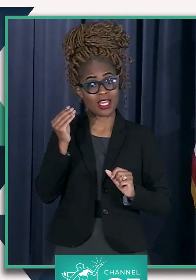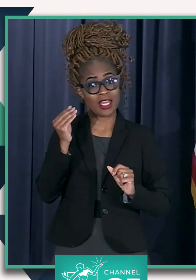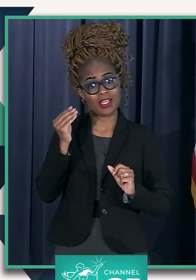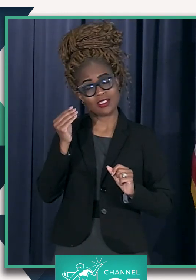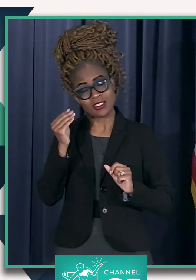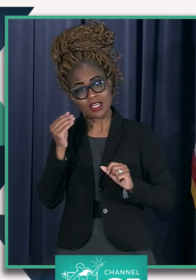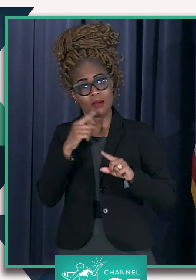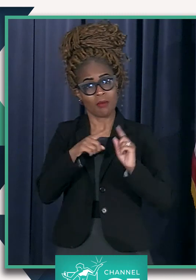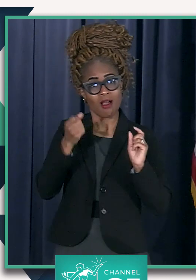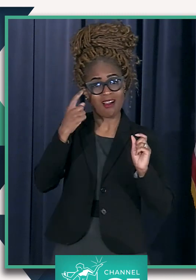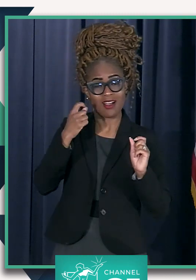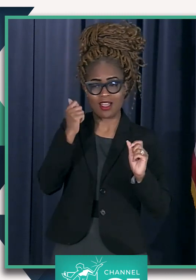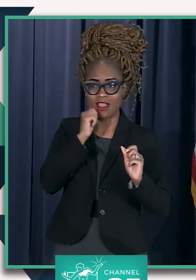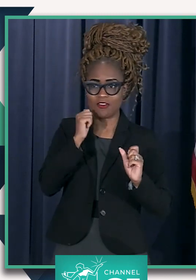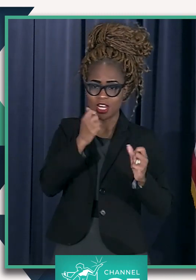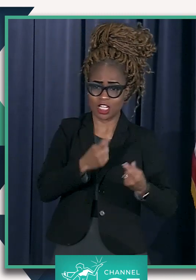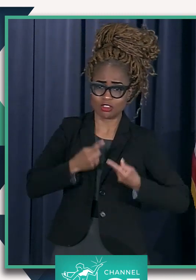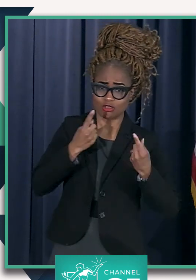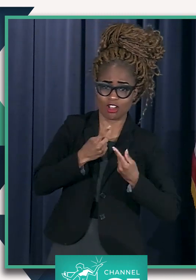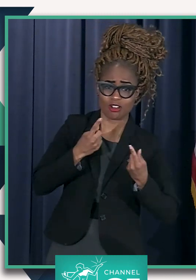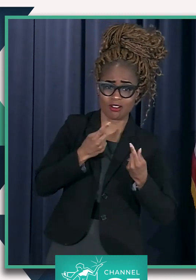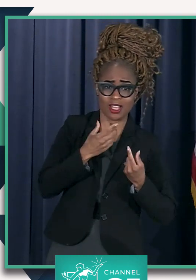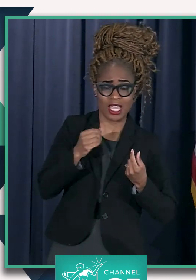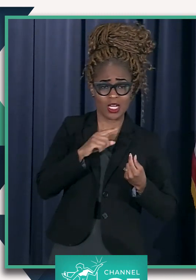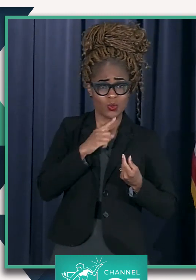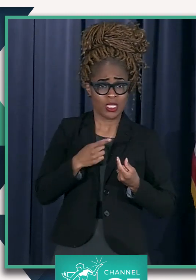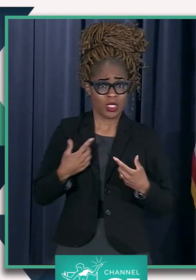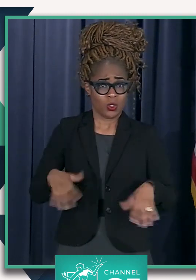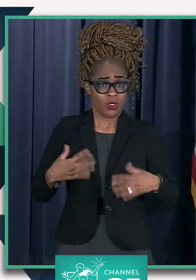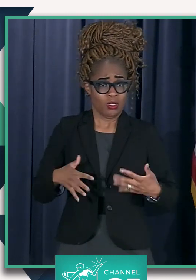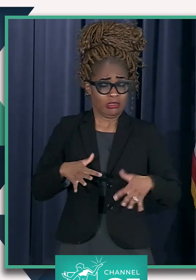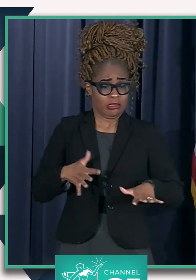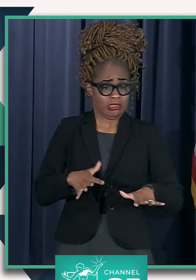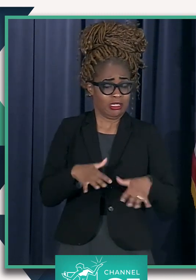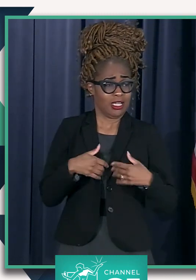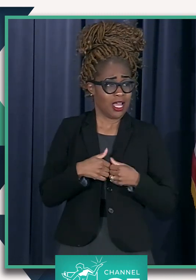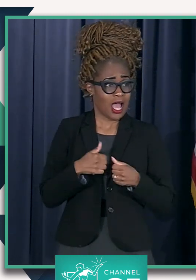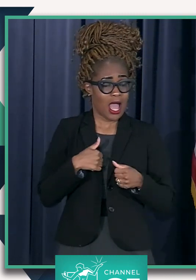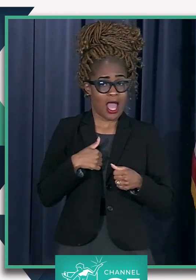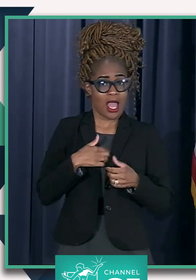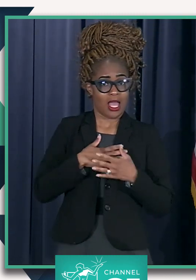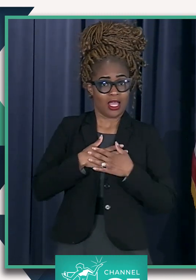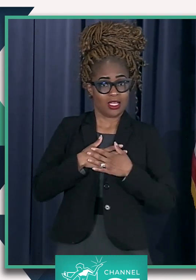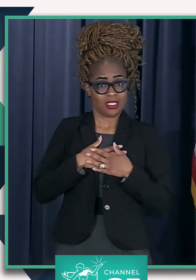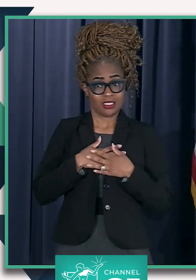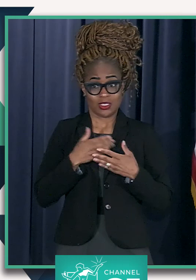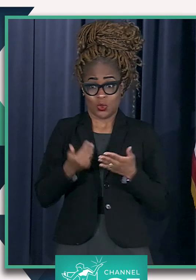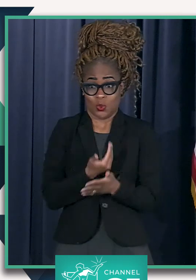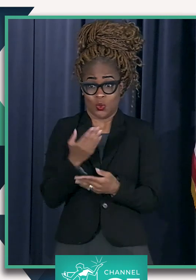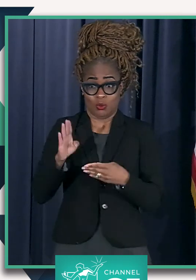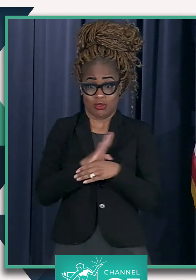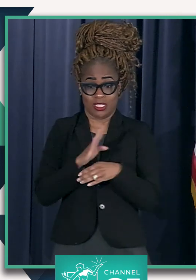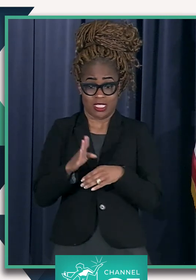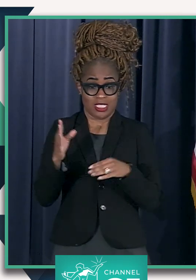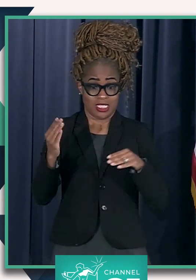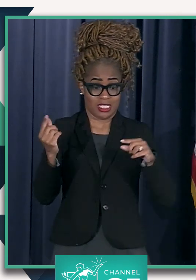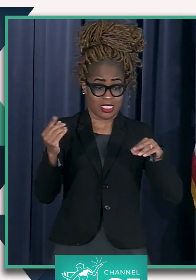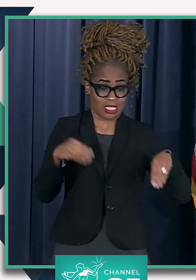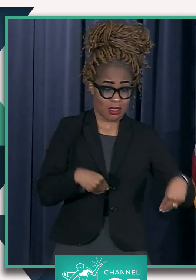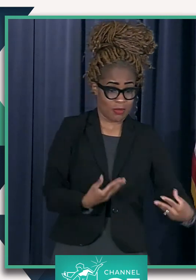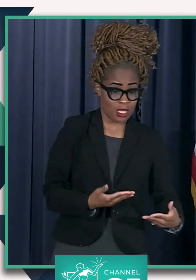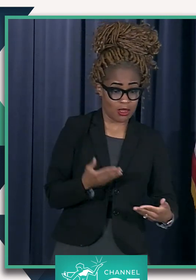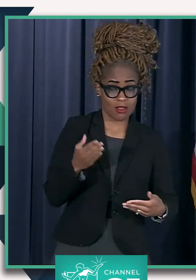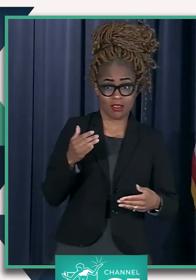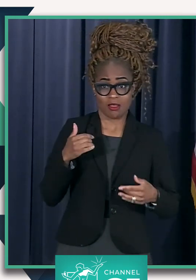but it's an everyday struggle, and it's a source of real anxiety. Detroiters all the time. When new businesses come in, are my rents going to go up? Well,